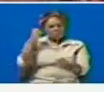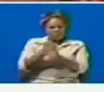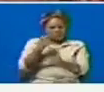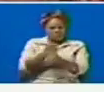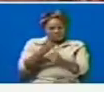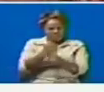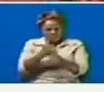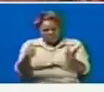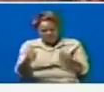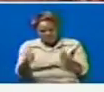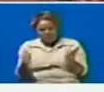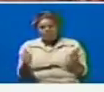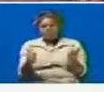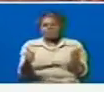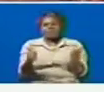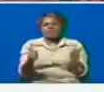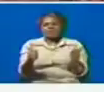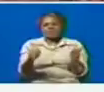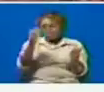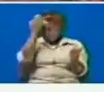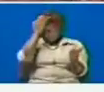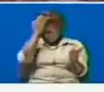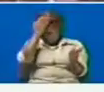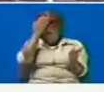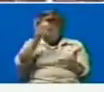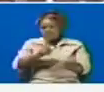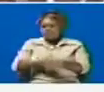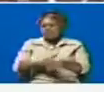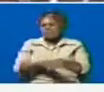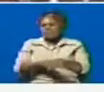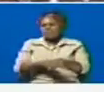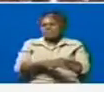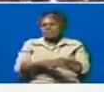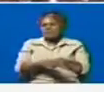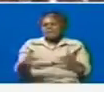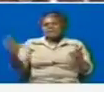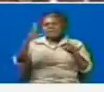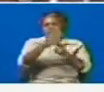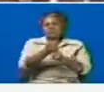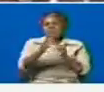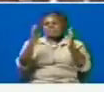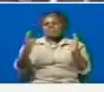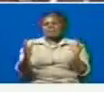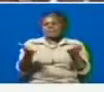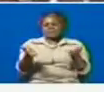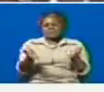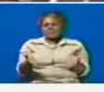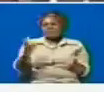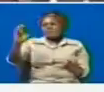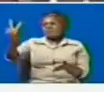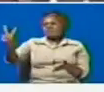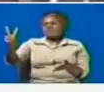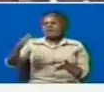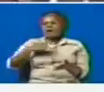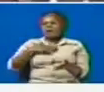and the great effort they have put in throughout the season. It's a great thing to achieve. You know, it's one of our CVs we always look